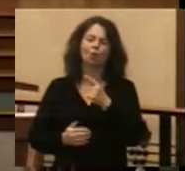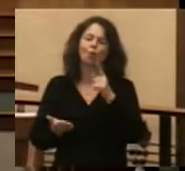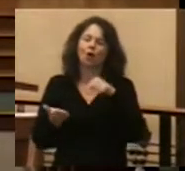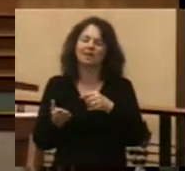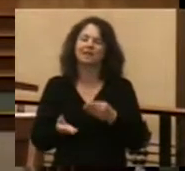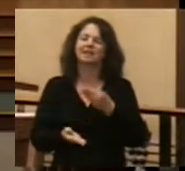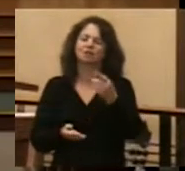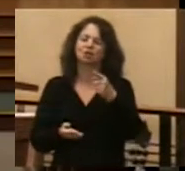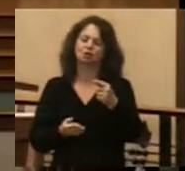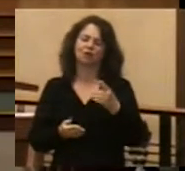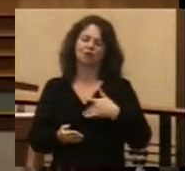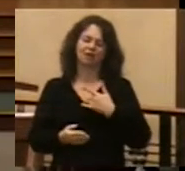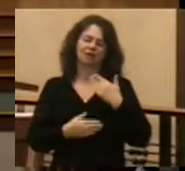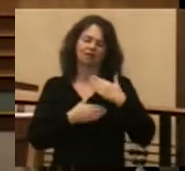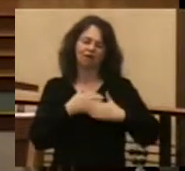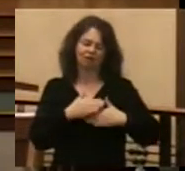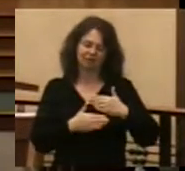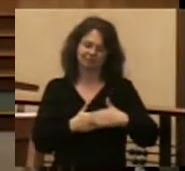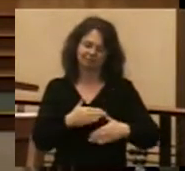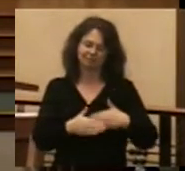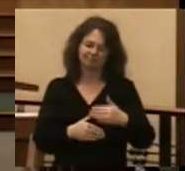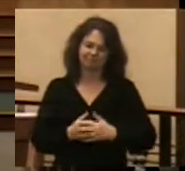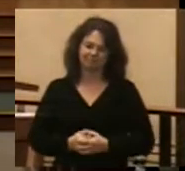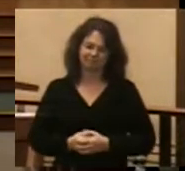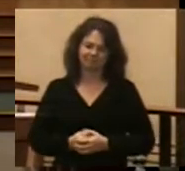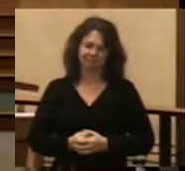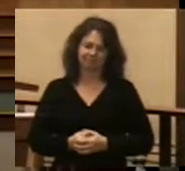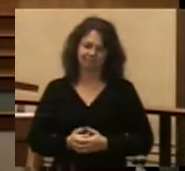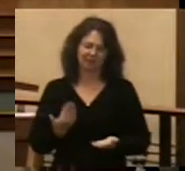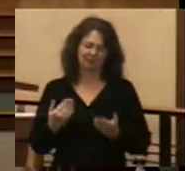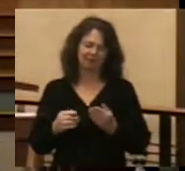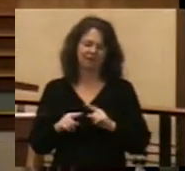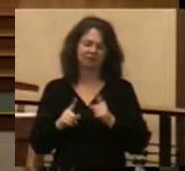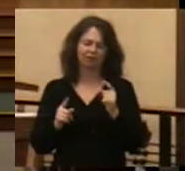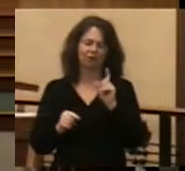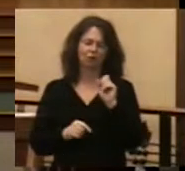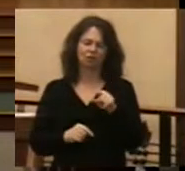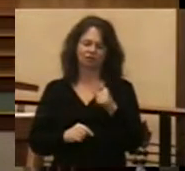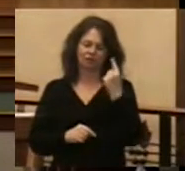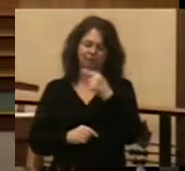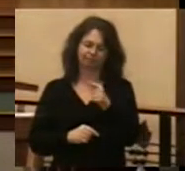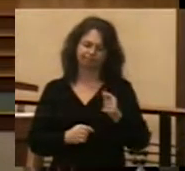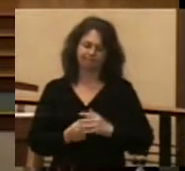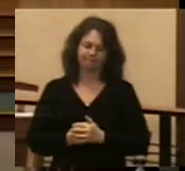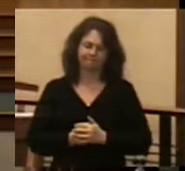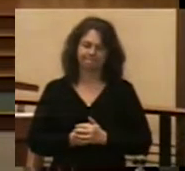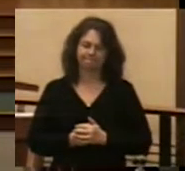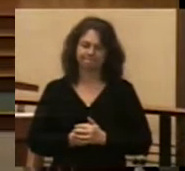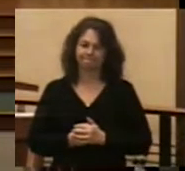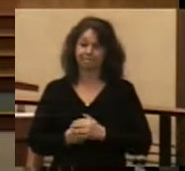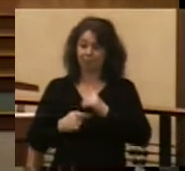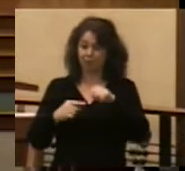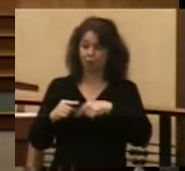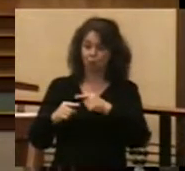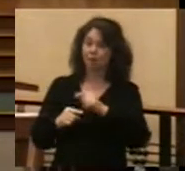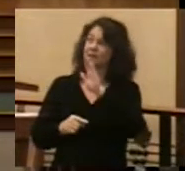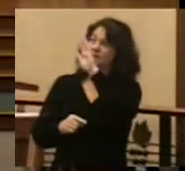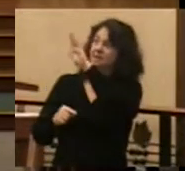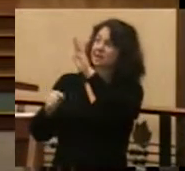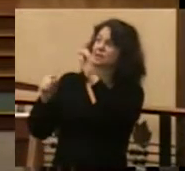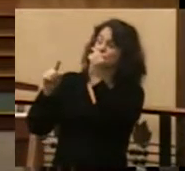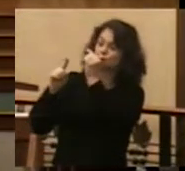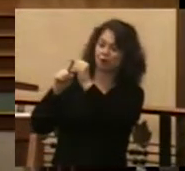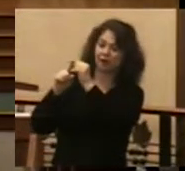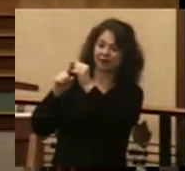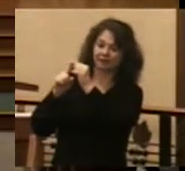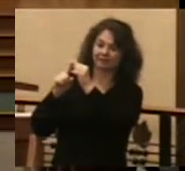comfort? Or perhaps rephrasing the question, when has God's word